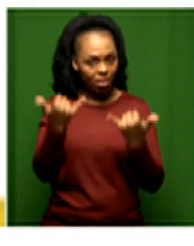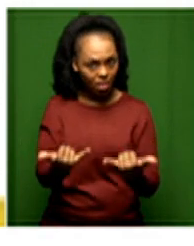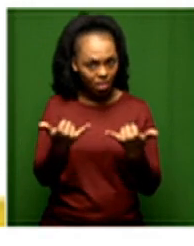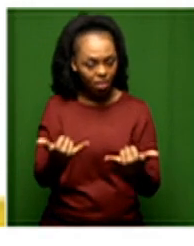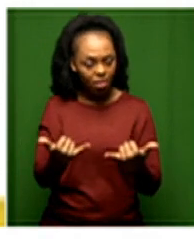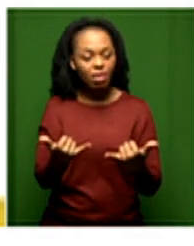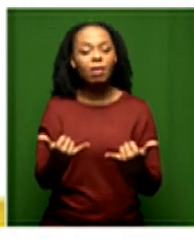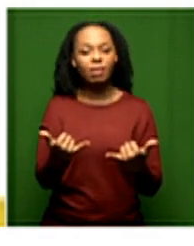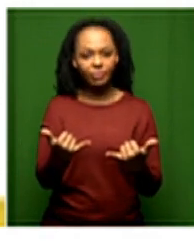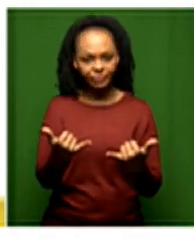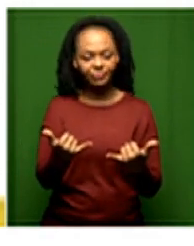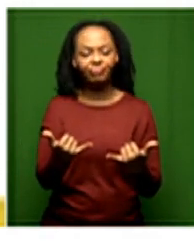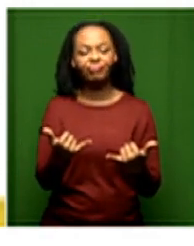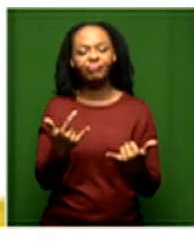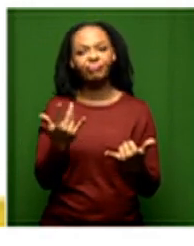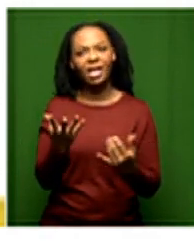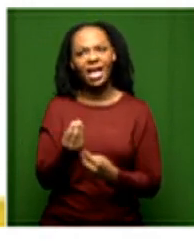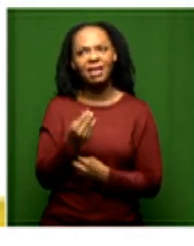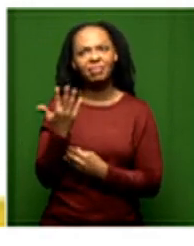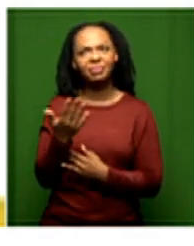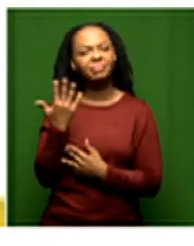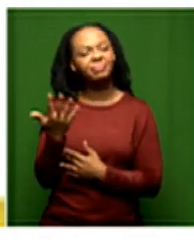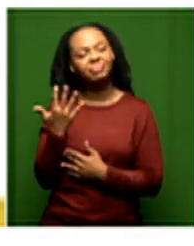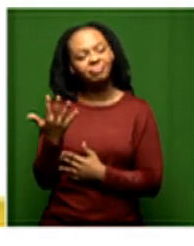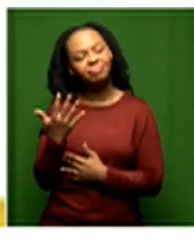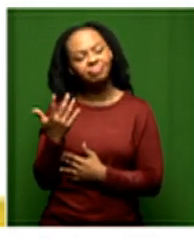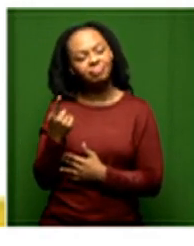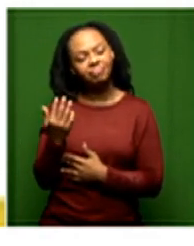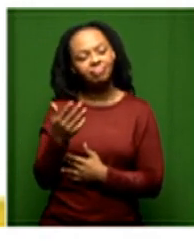is a